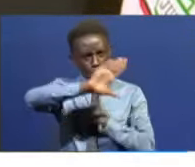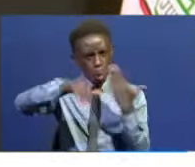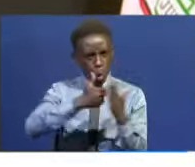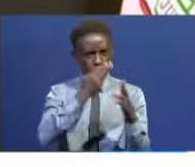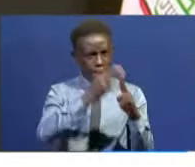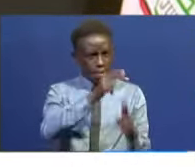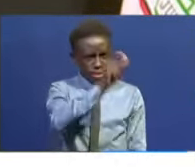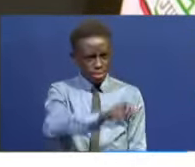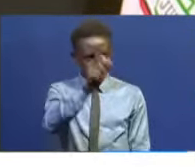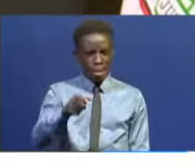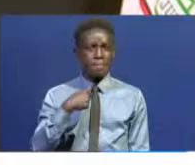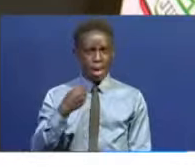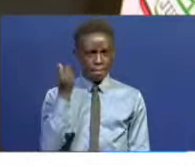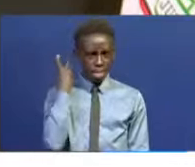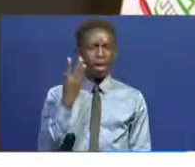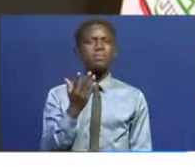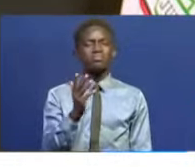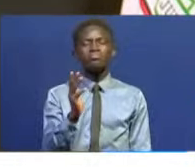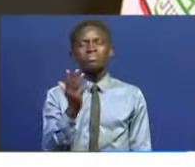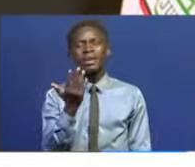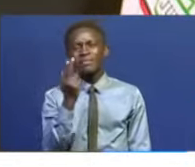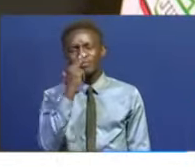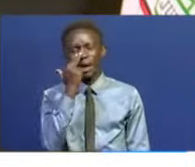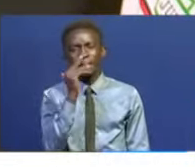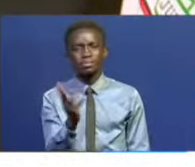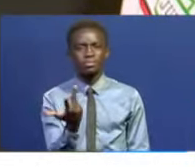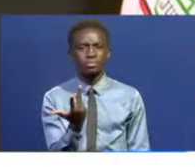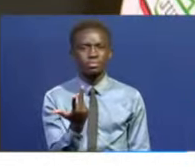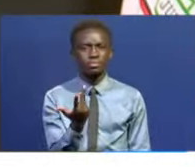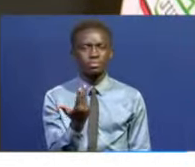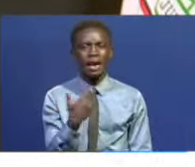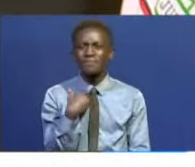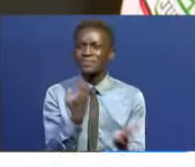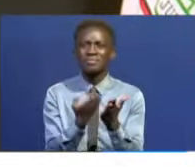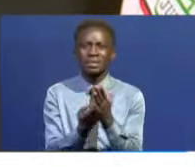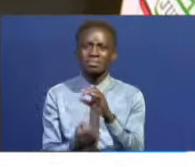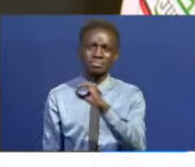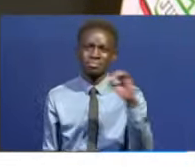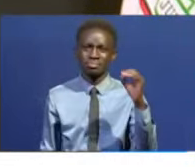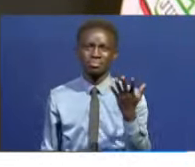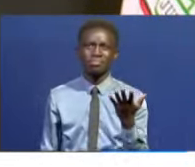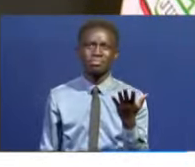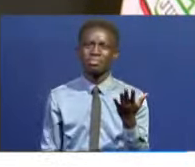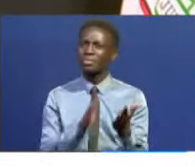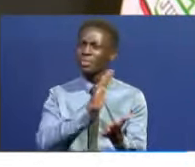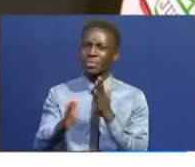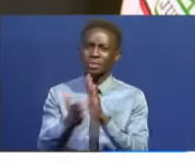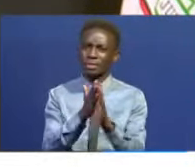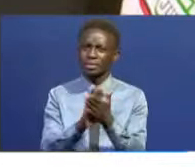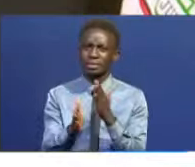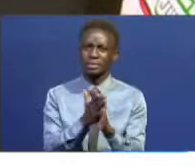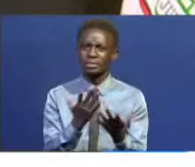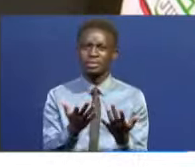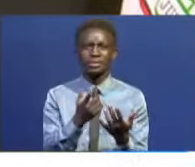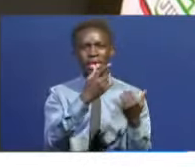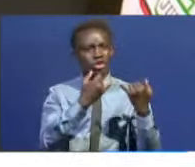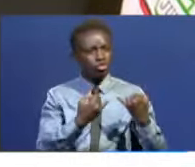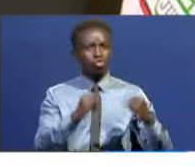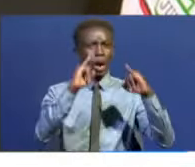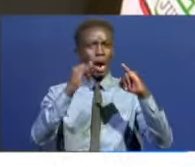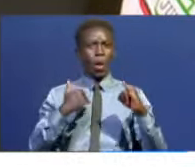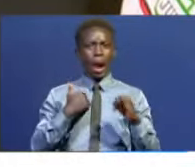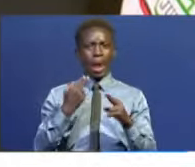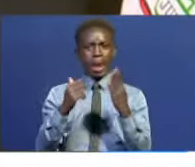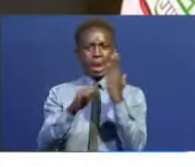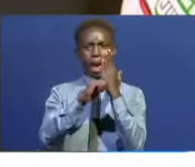It's really ridiculous. Again, there is no evidence. There is nothing. It's just trying to spoil my name